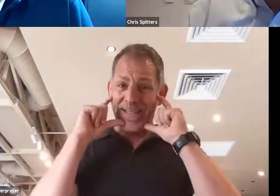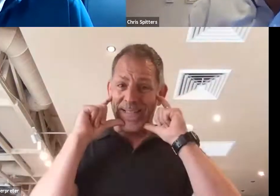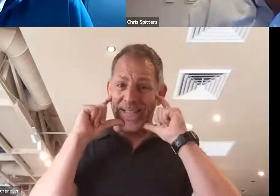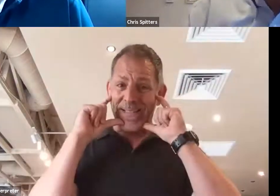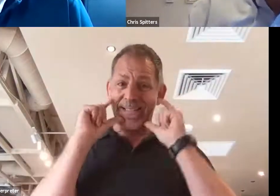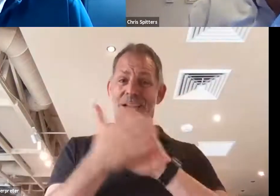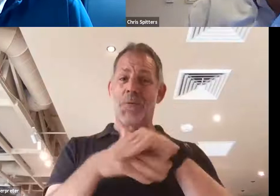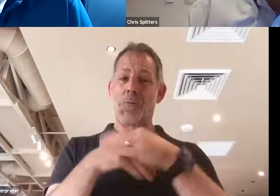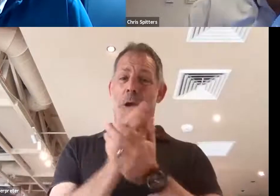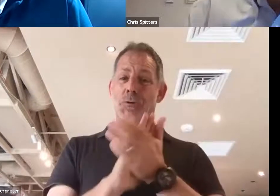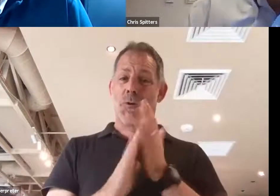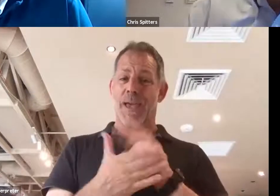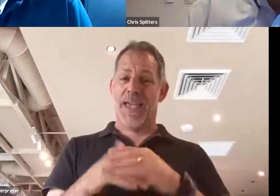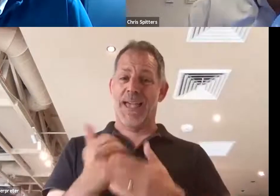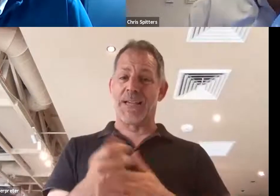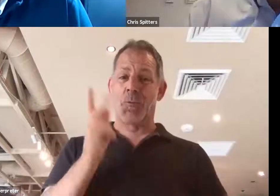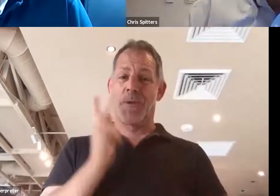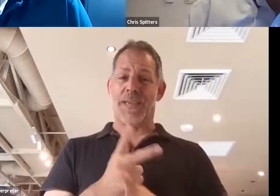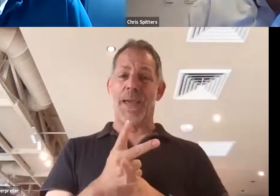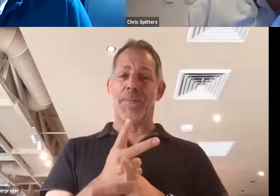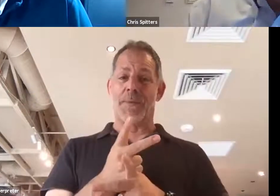District.